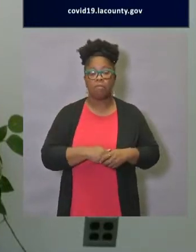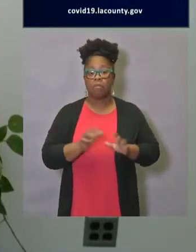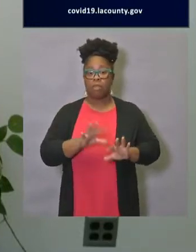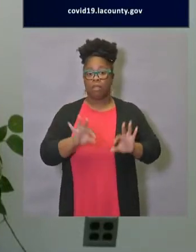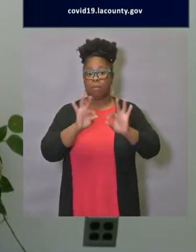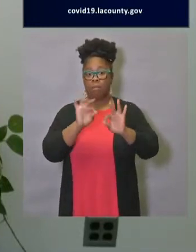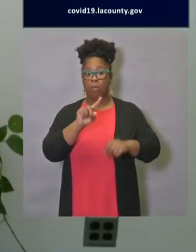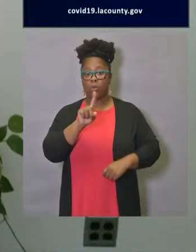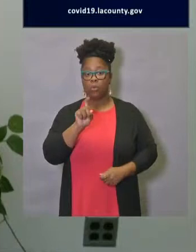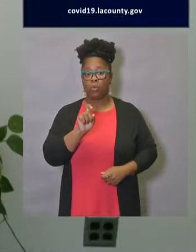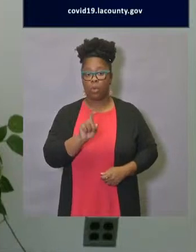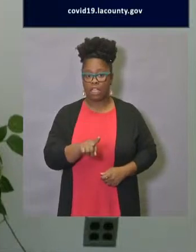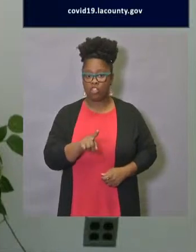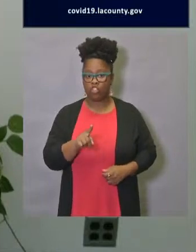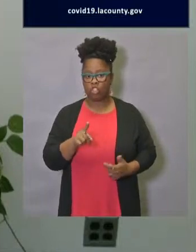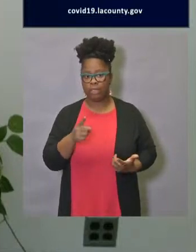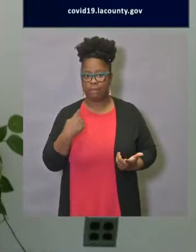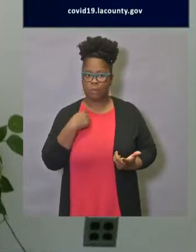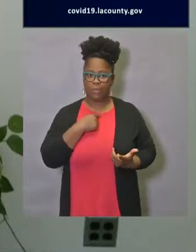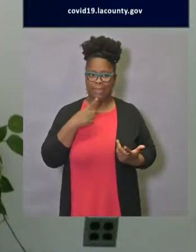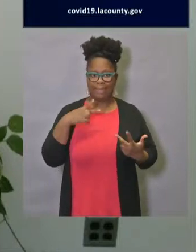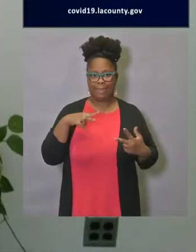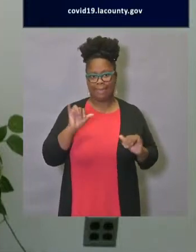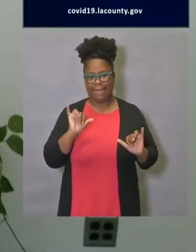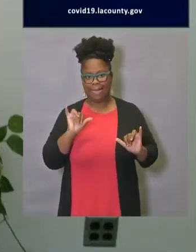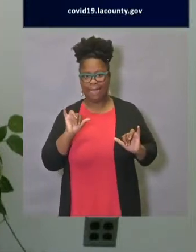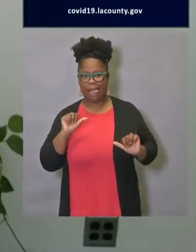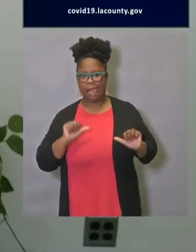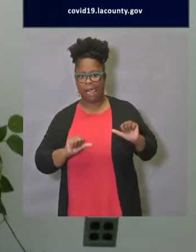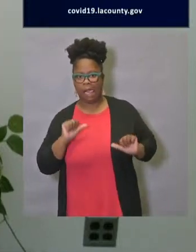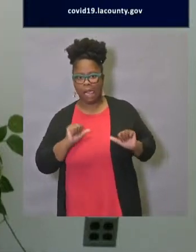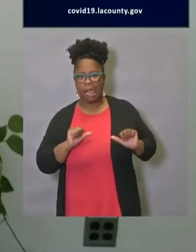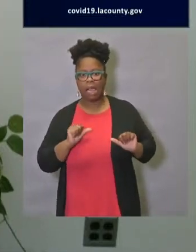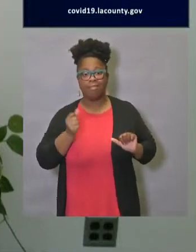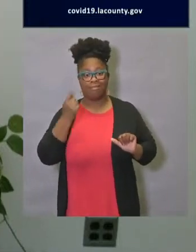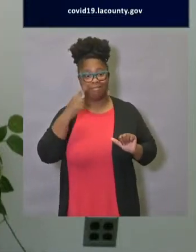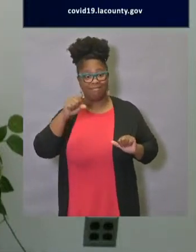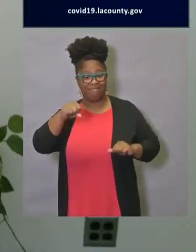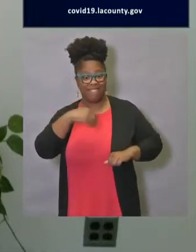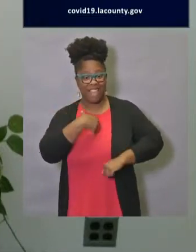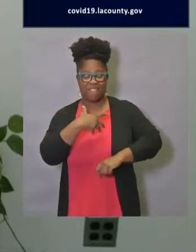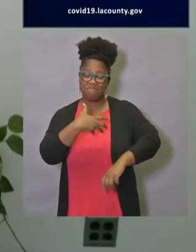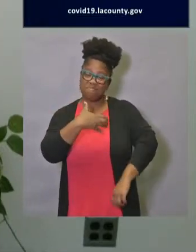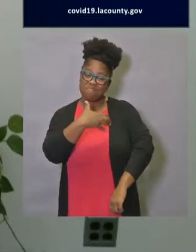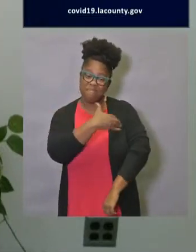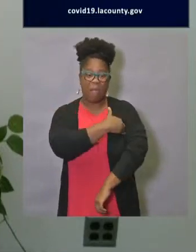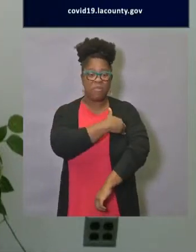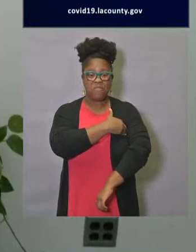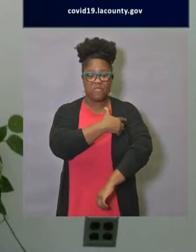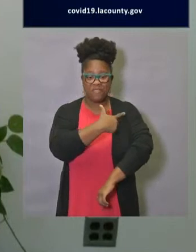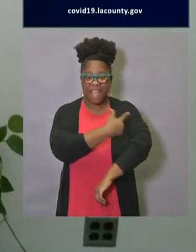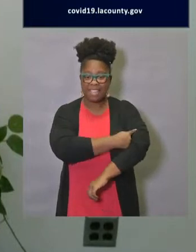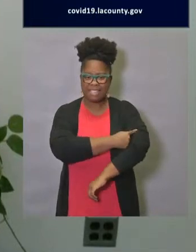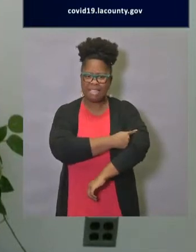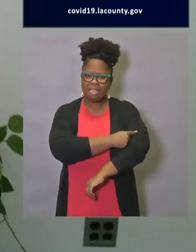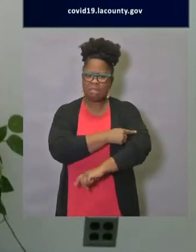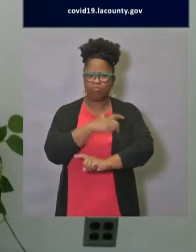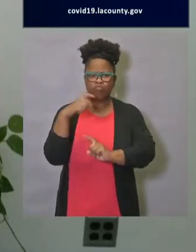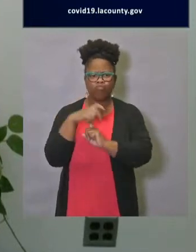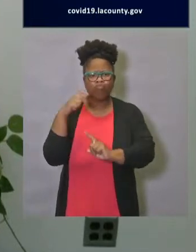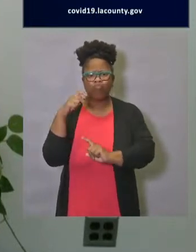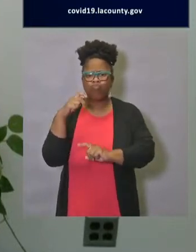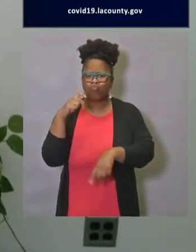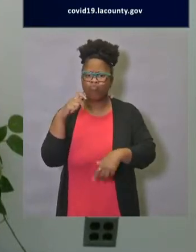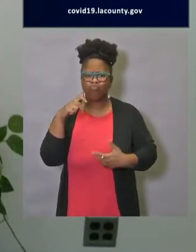question that still remains is, you know, we have powerful vaccines. They're really, you know, excellent at